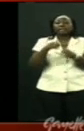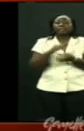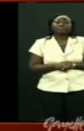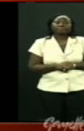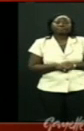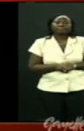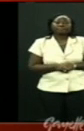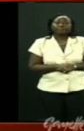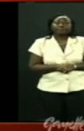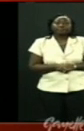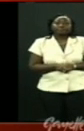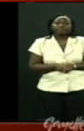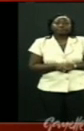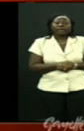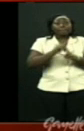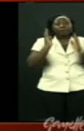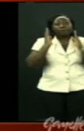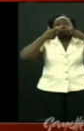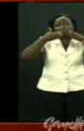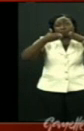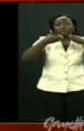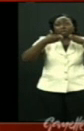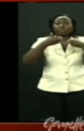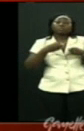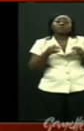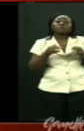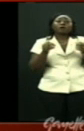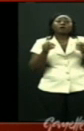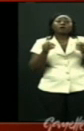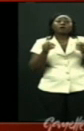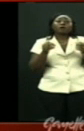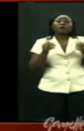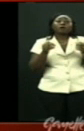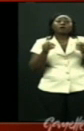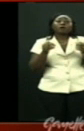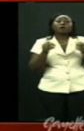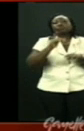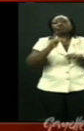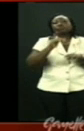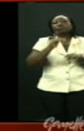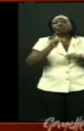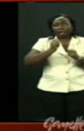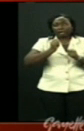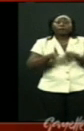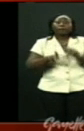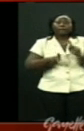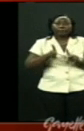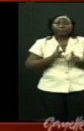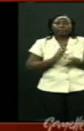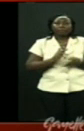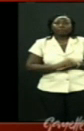But our main audience resides in Trinidad and Tobago as well as trainees in major areas.